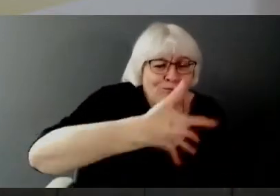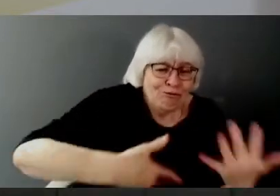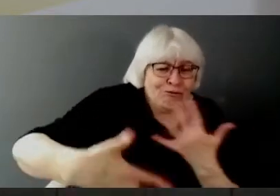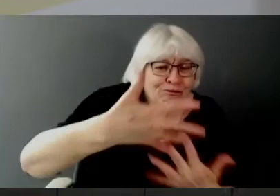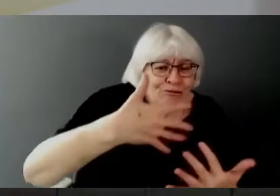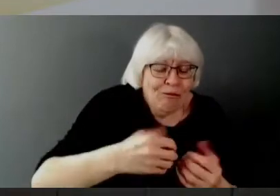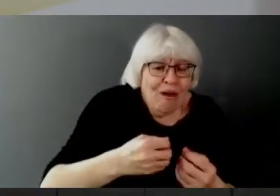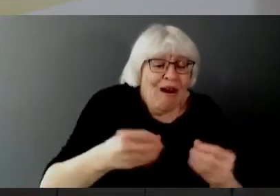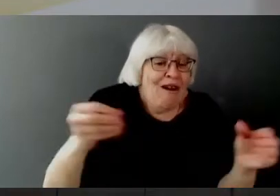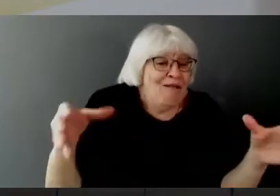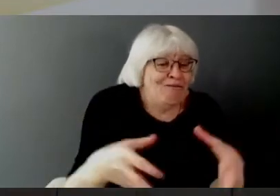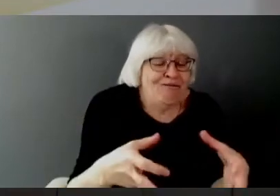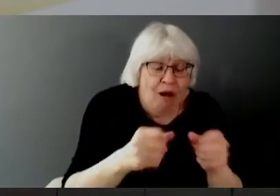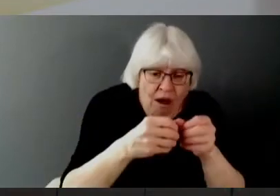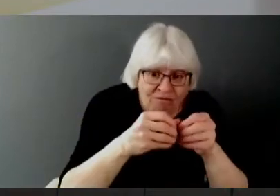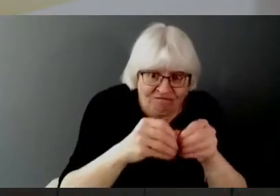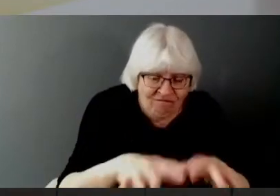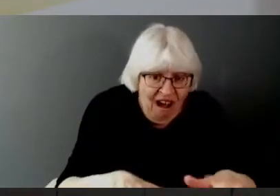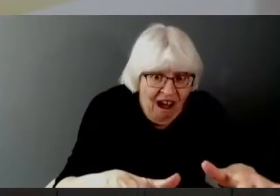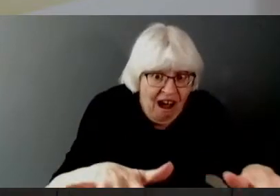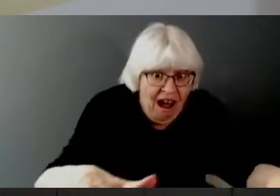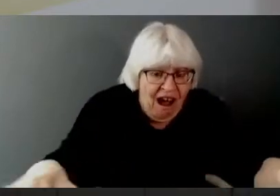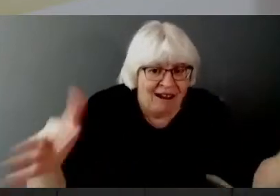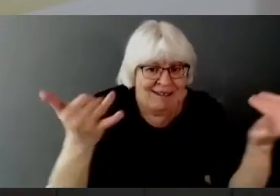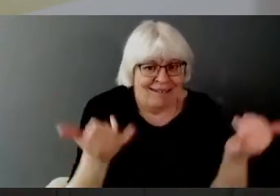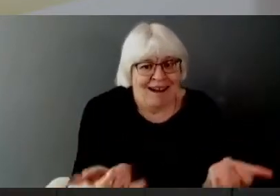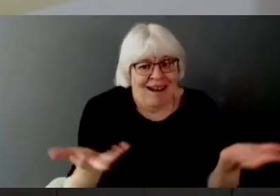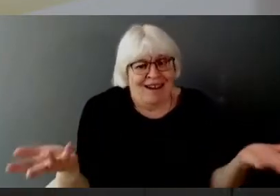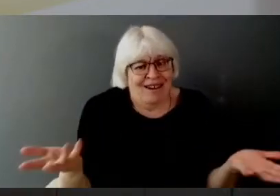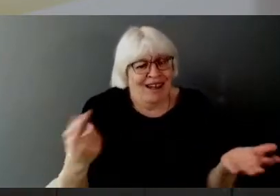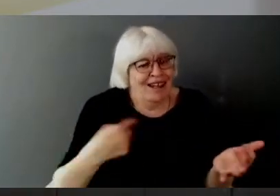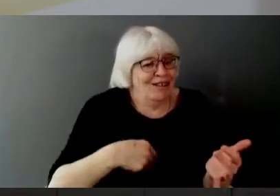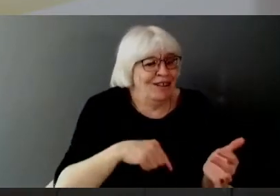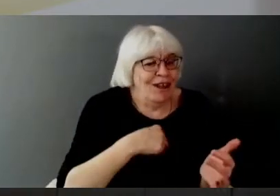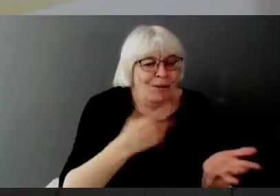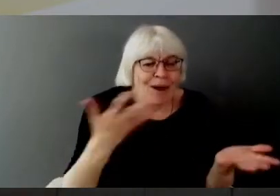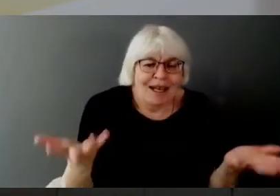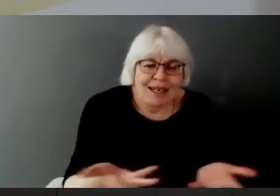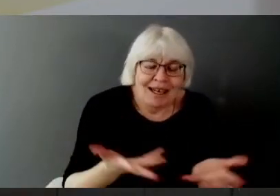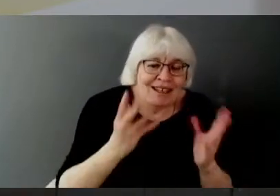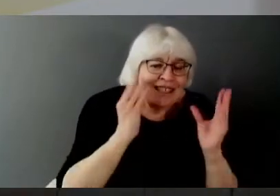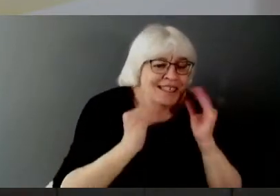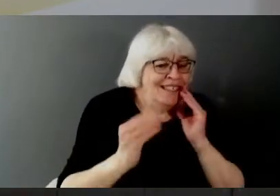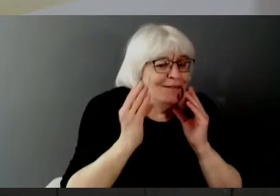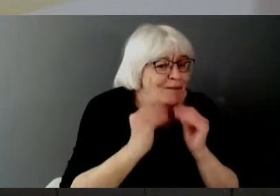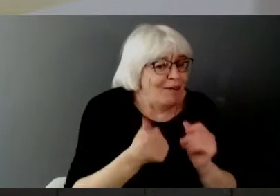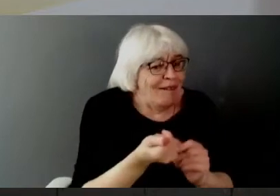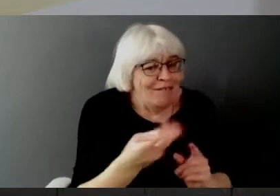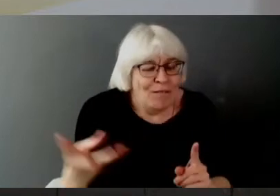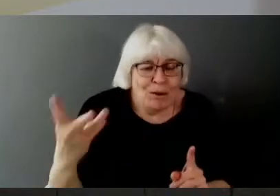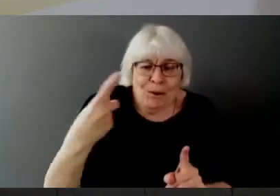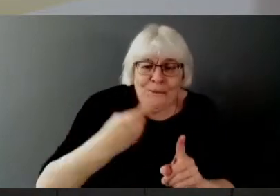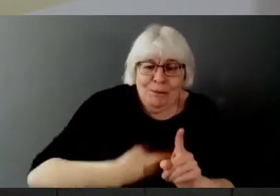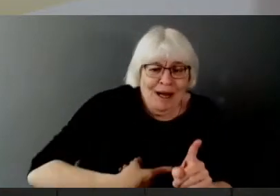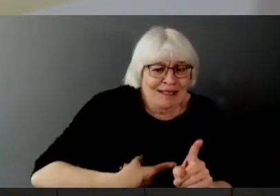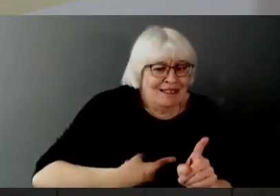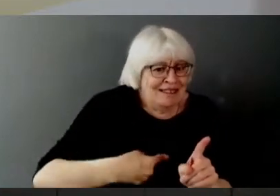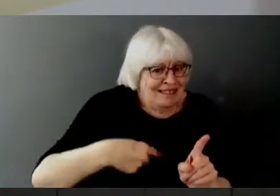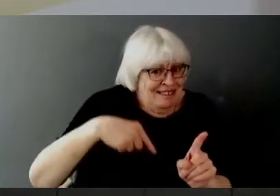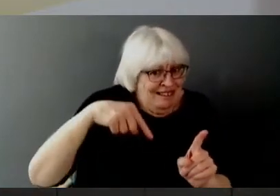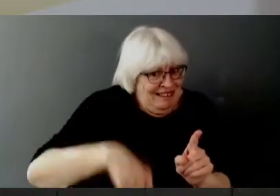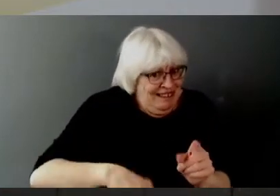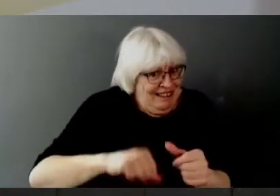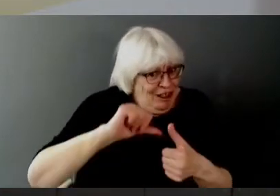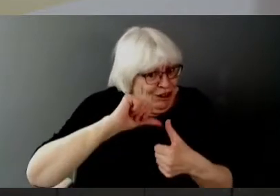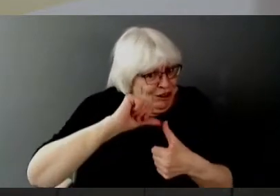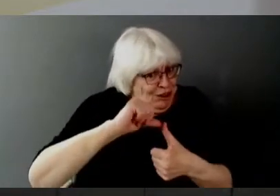And as we've all sat here at this table and said for many months, this is a tricky virus, and it's not